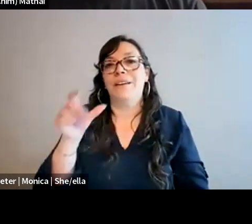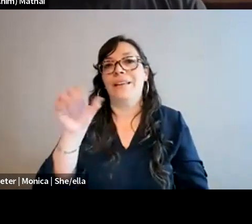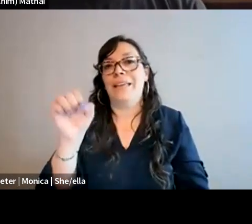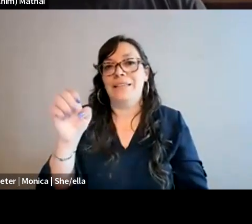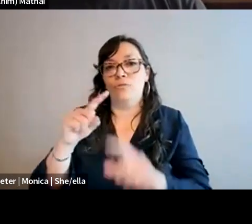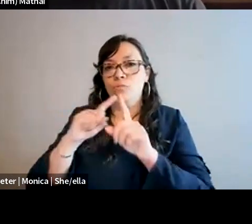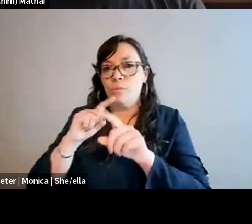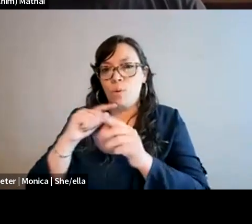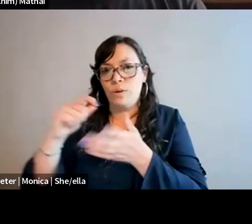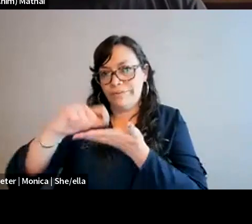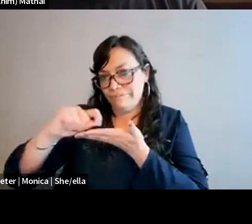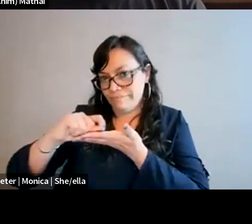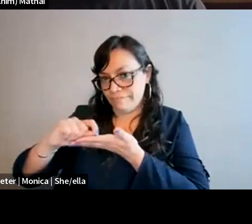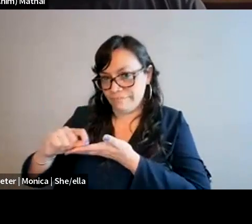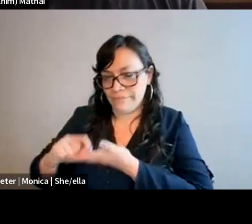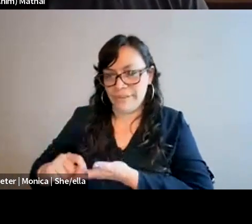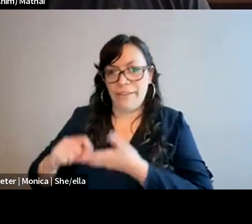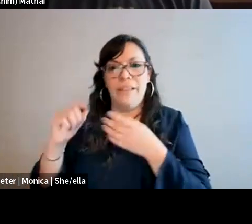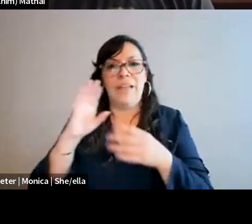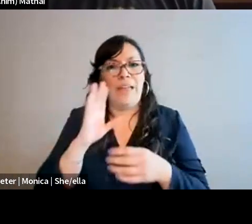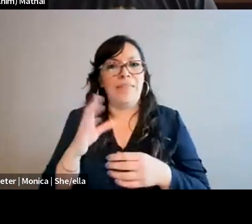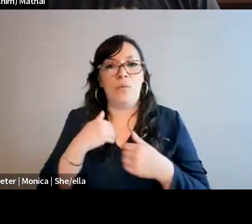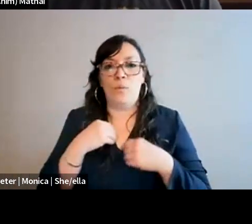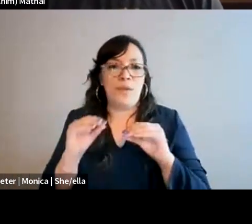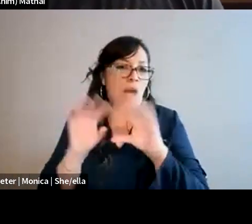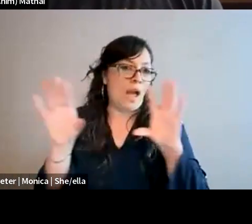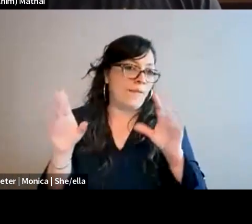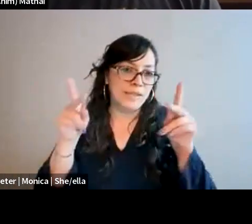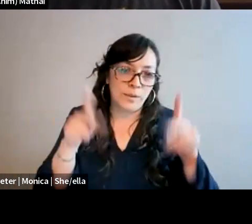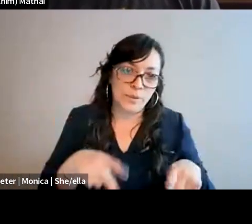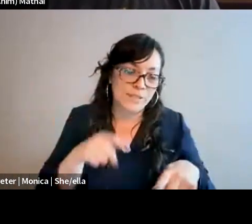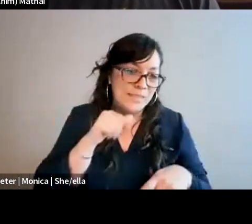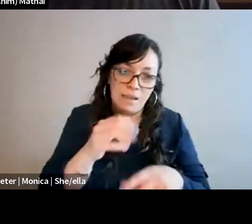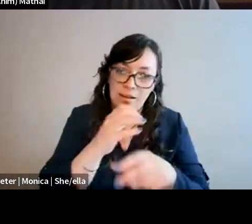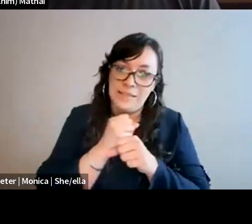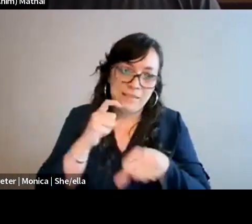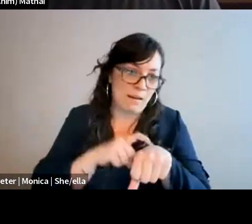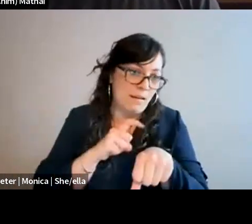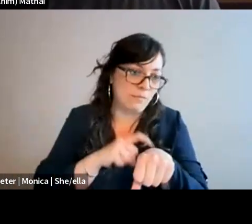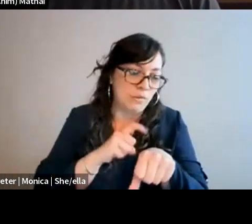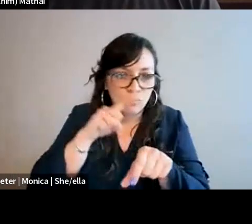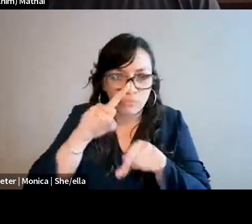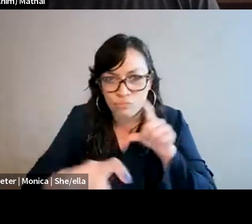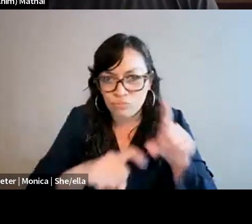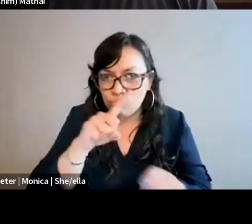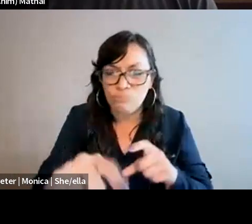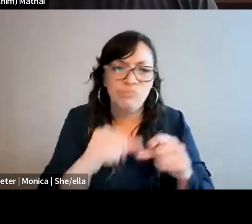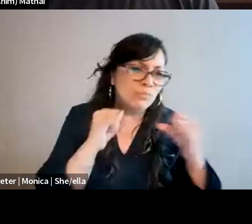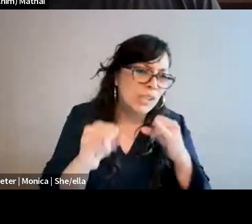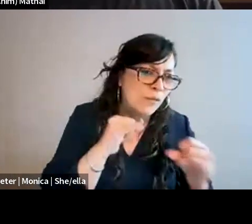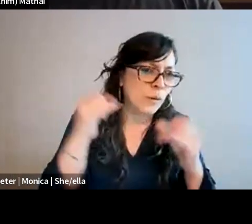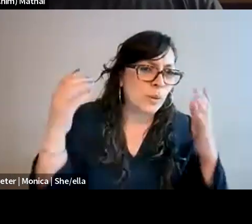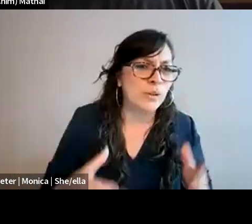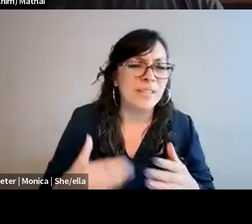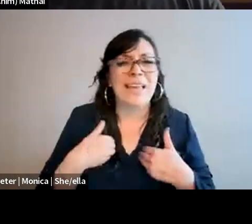reports and it will be evident that the person did not take time to just ask questions that you